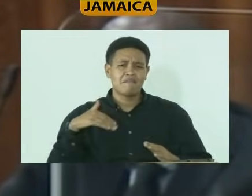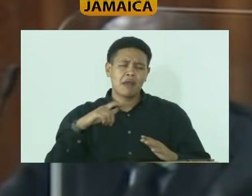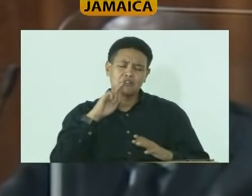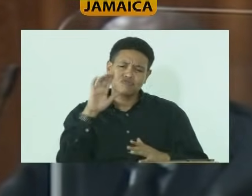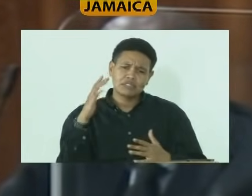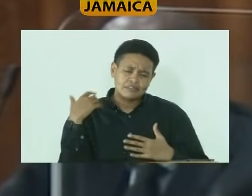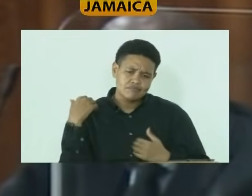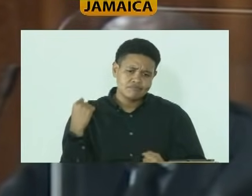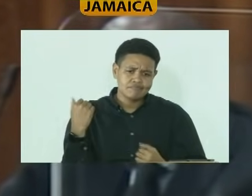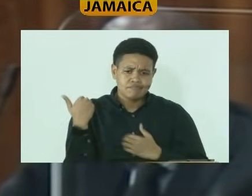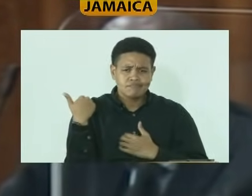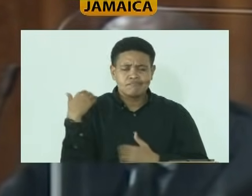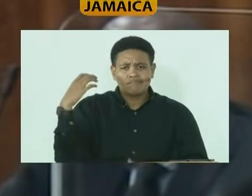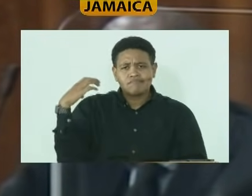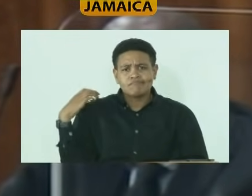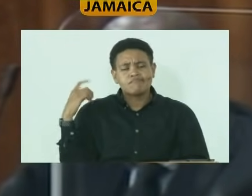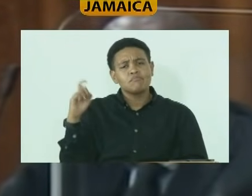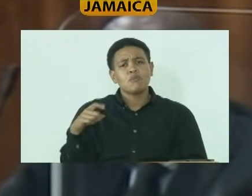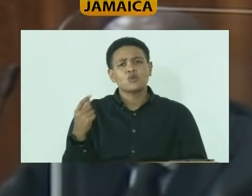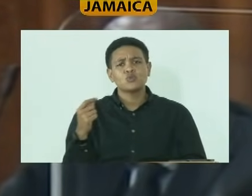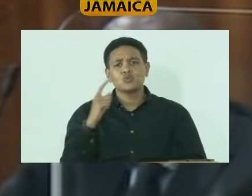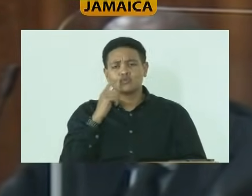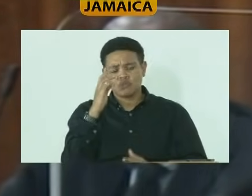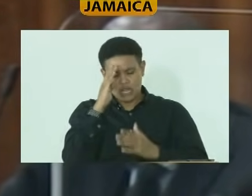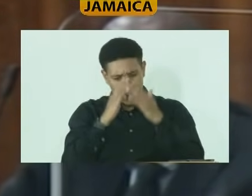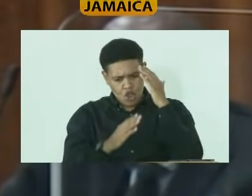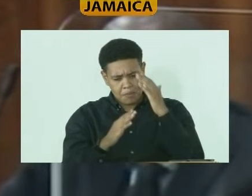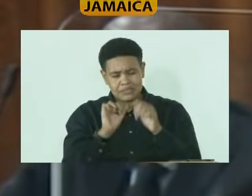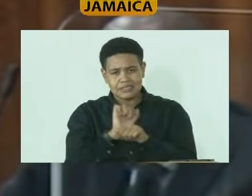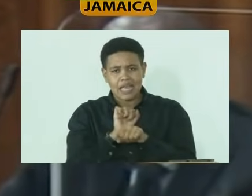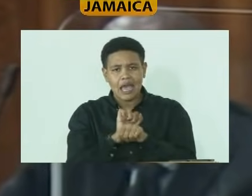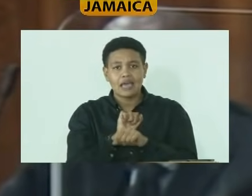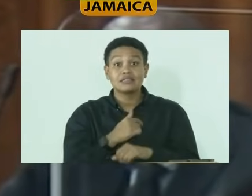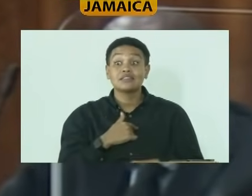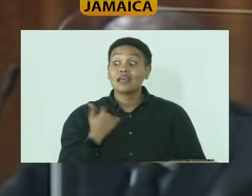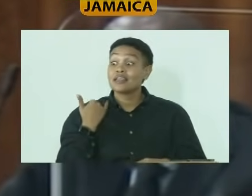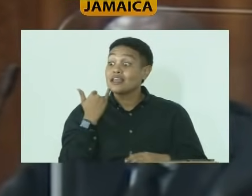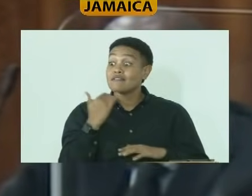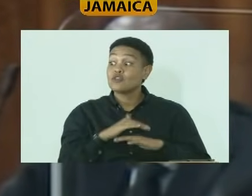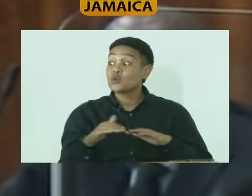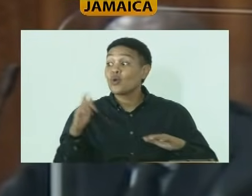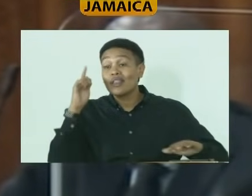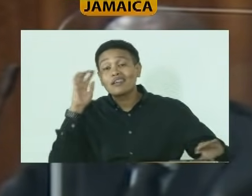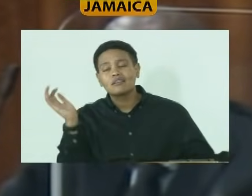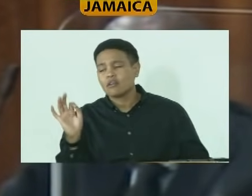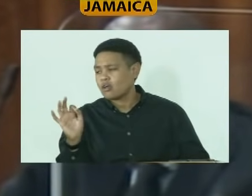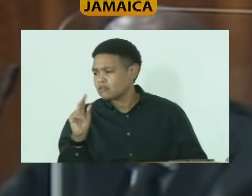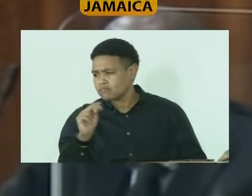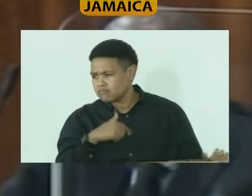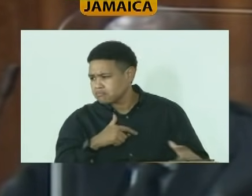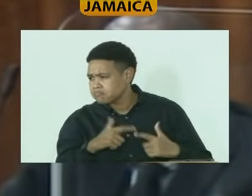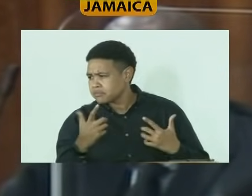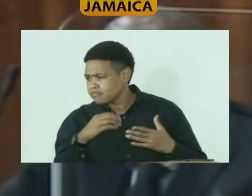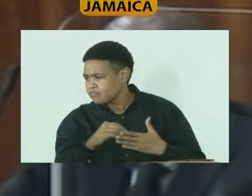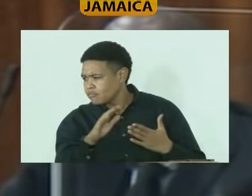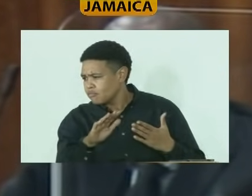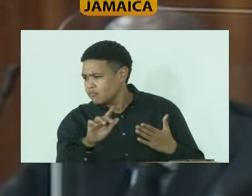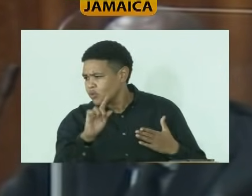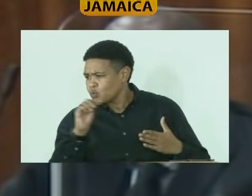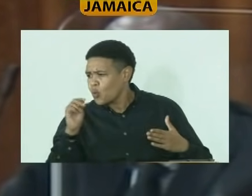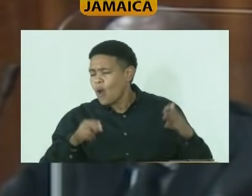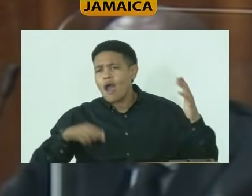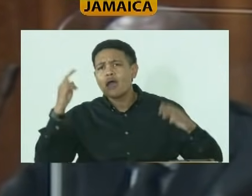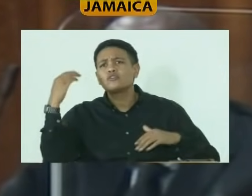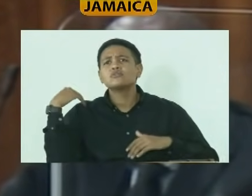solemn duty. It is a noble task, and one which I do not take lightly. There can be no higher